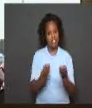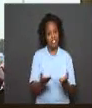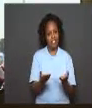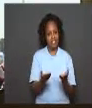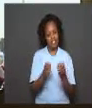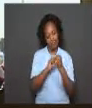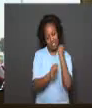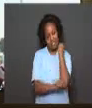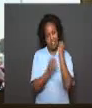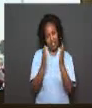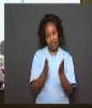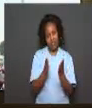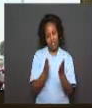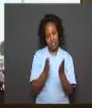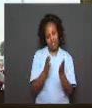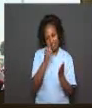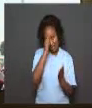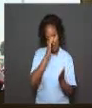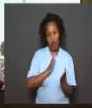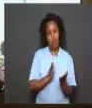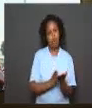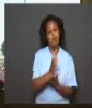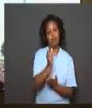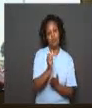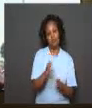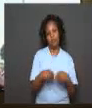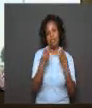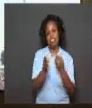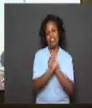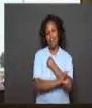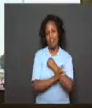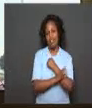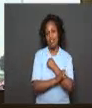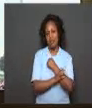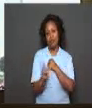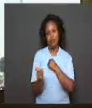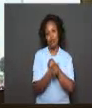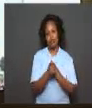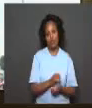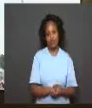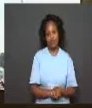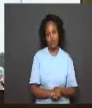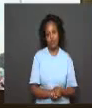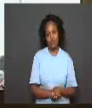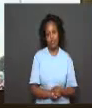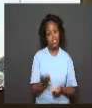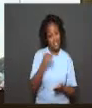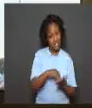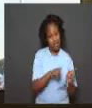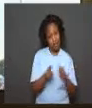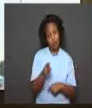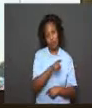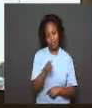basic human rights. You probably also realize that you have